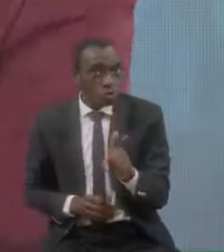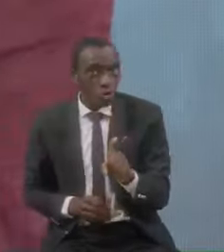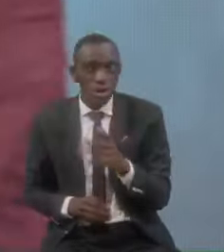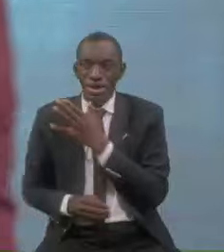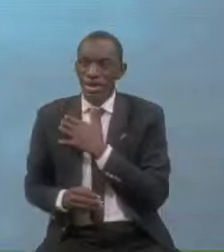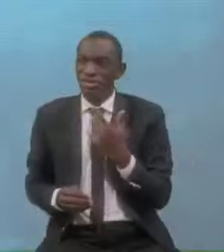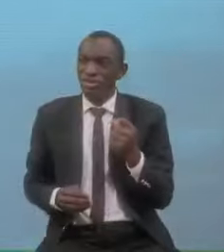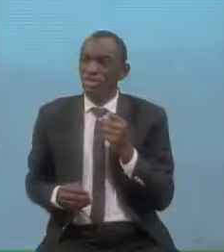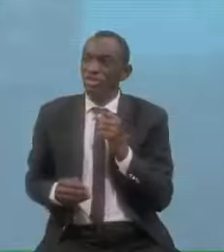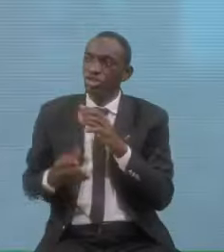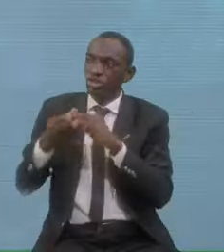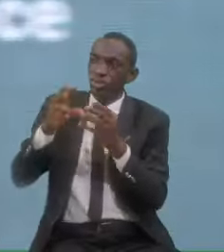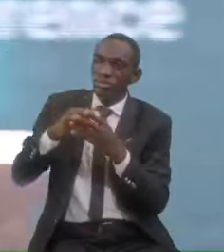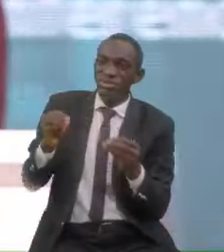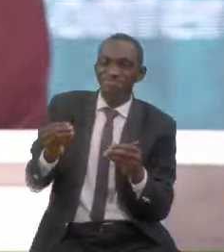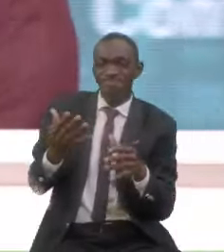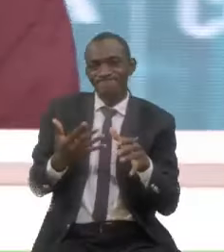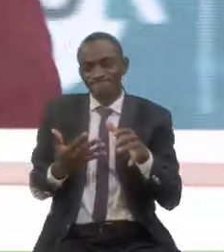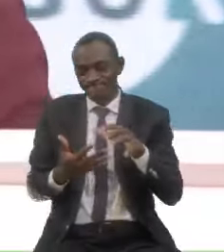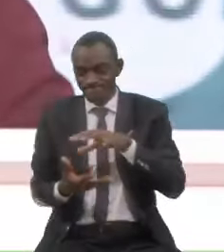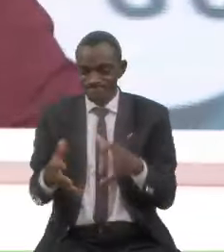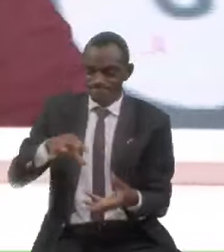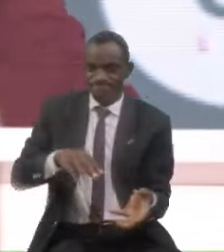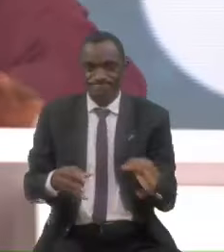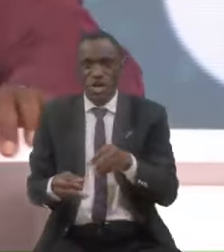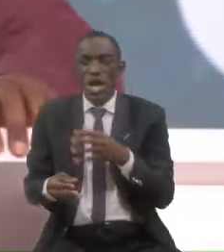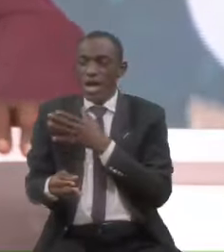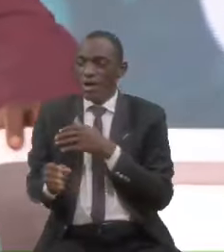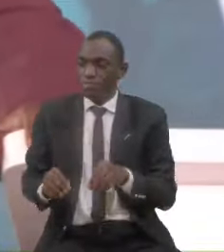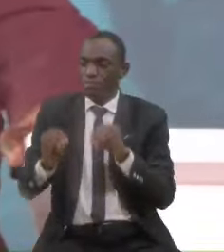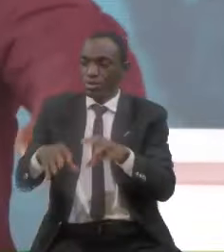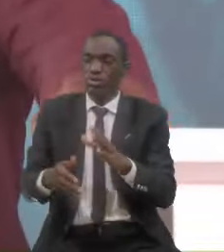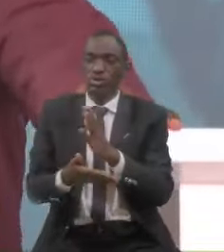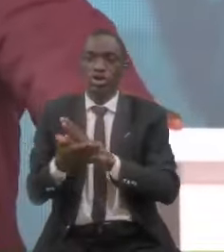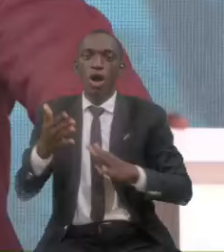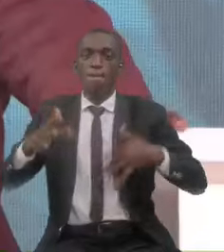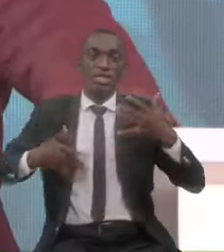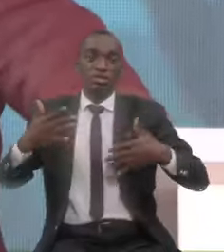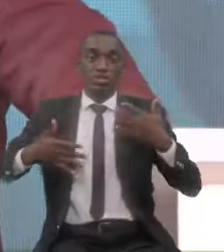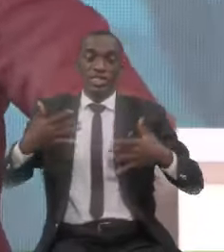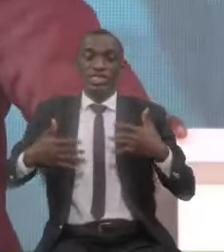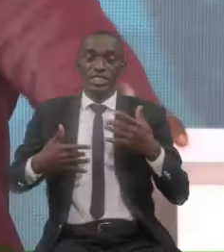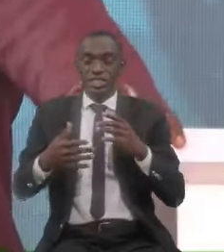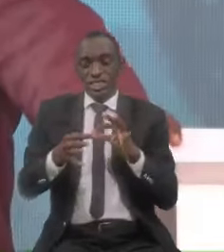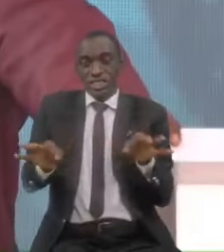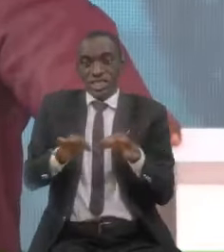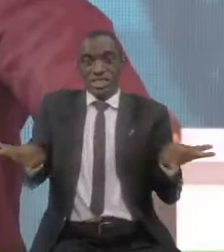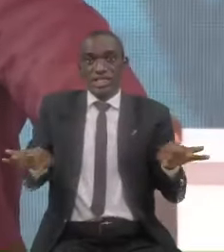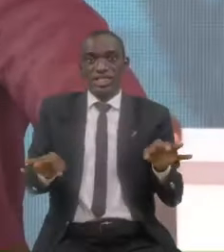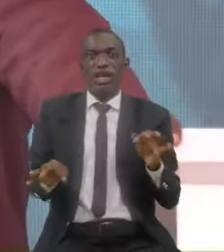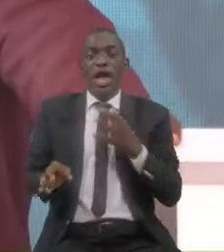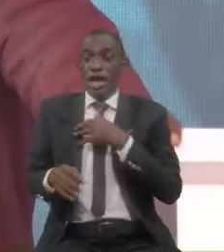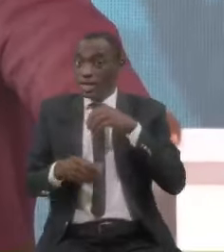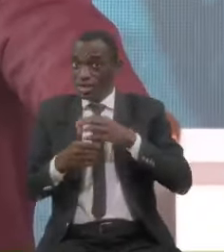And you put some interesting sentences which in your mind you have not spoken it, and the Holy